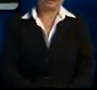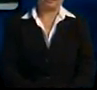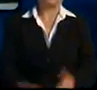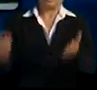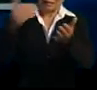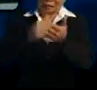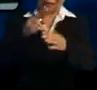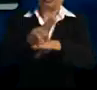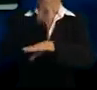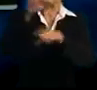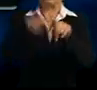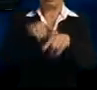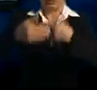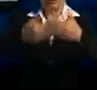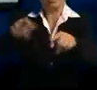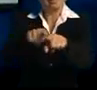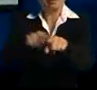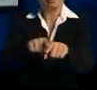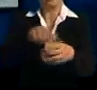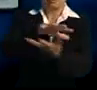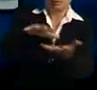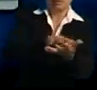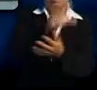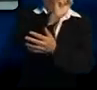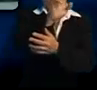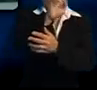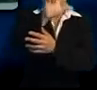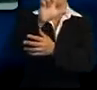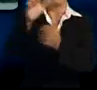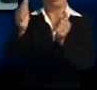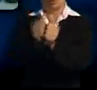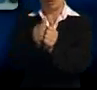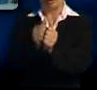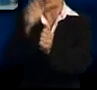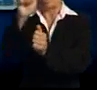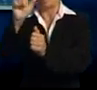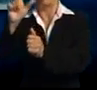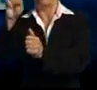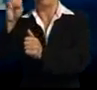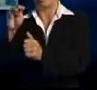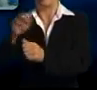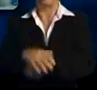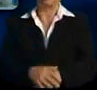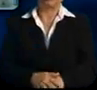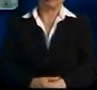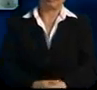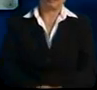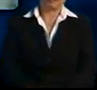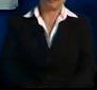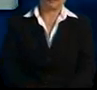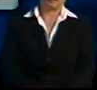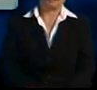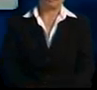Repeat using the same procedure by mixing sulfur powder with aluminum powder now.